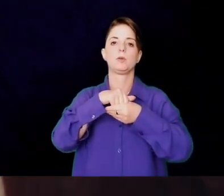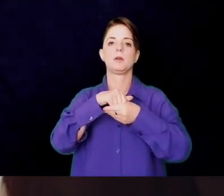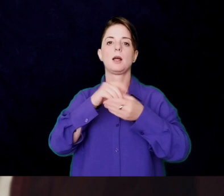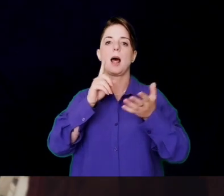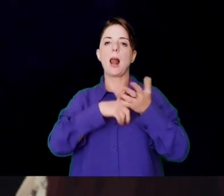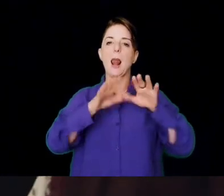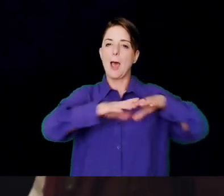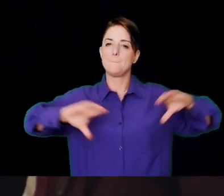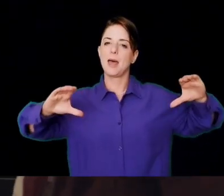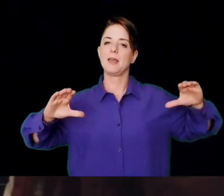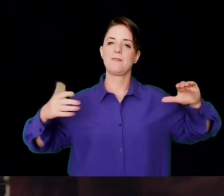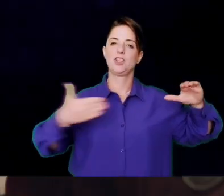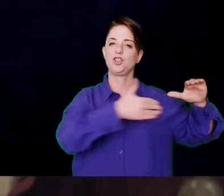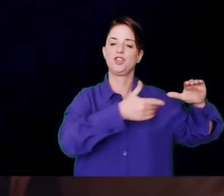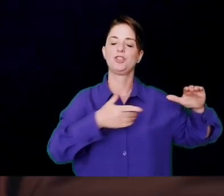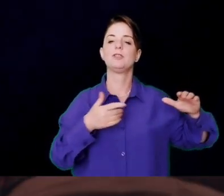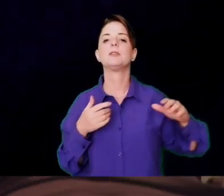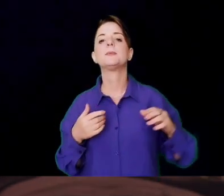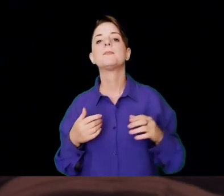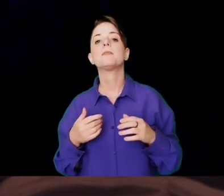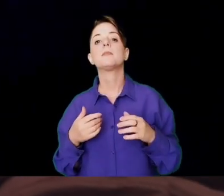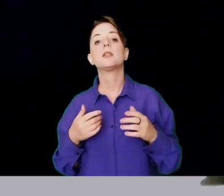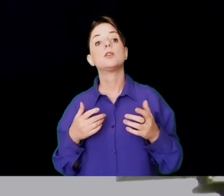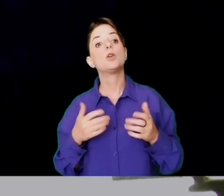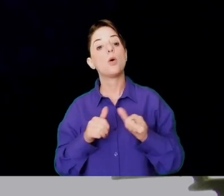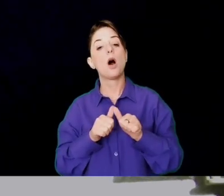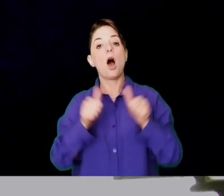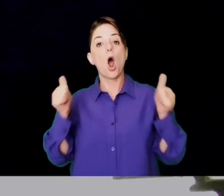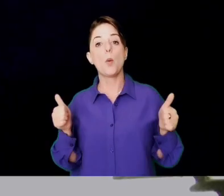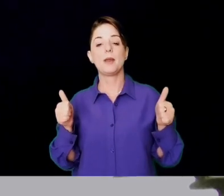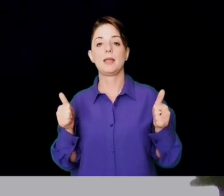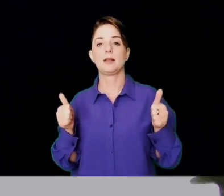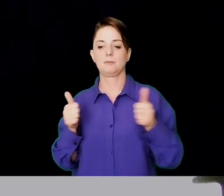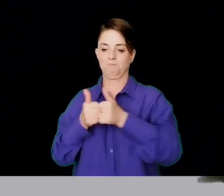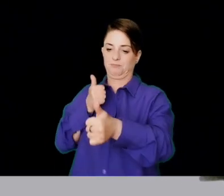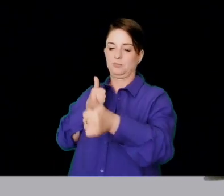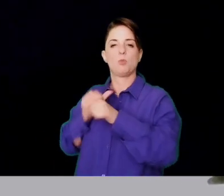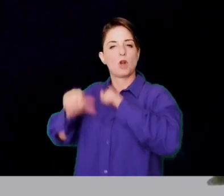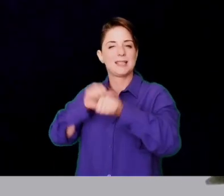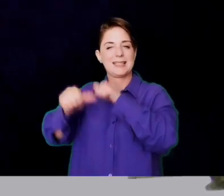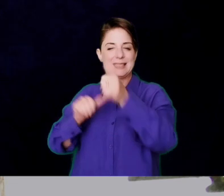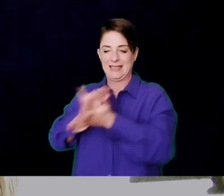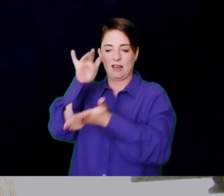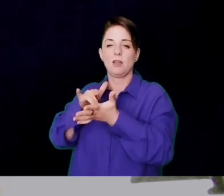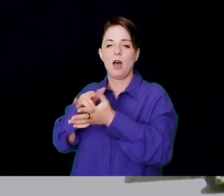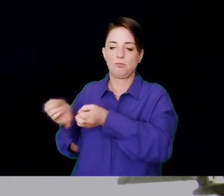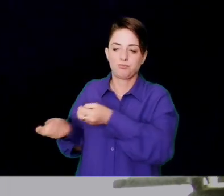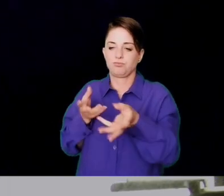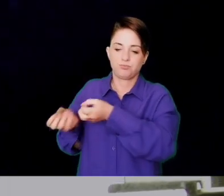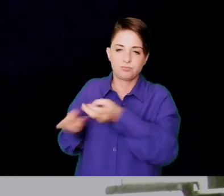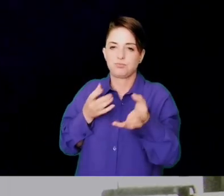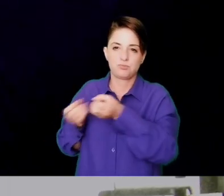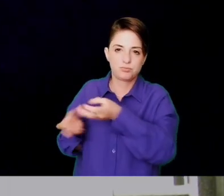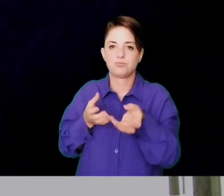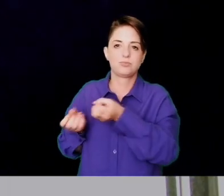incorporate the Lyme Bay fish. Ah, fantastic. You opening up a processing center here, having all the fish running through it. So